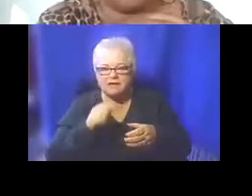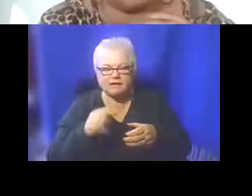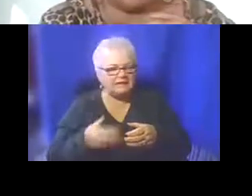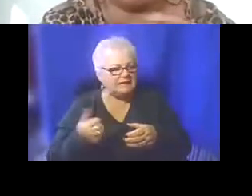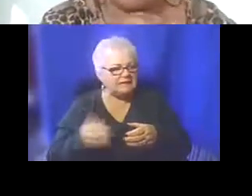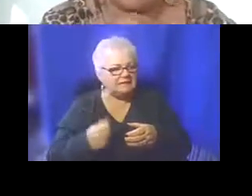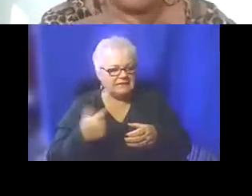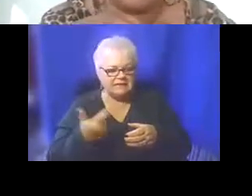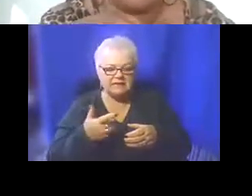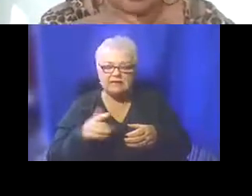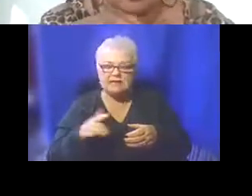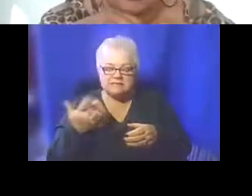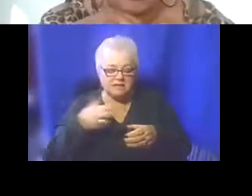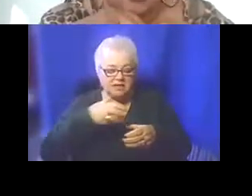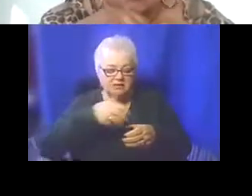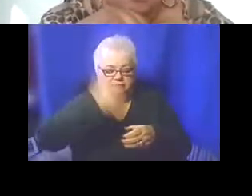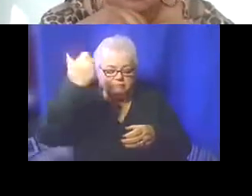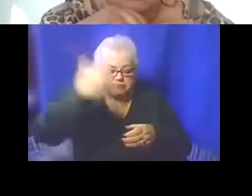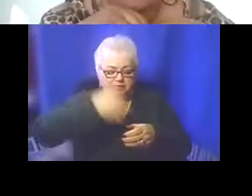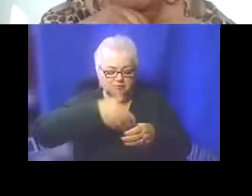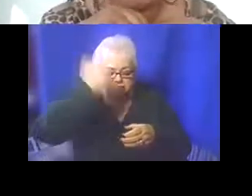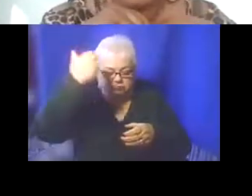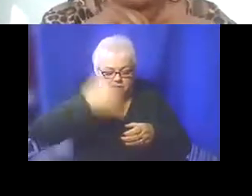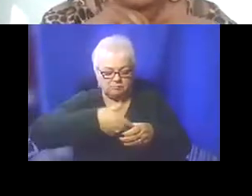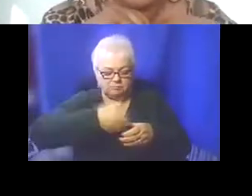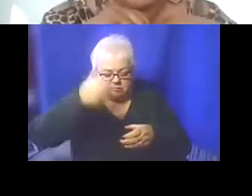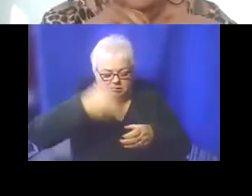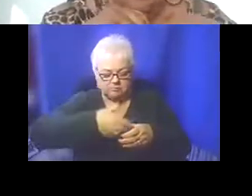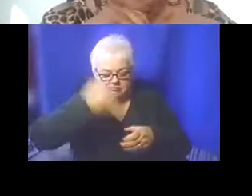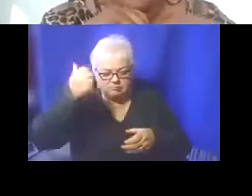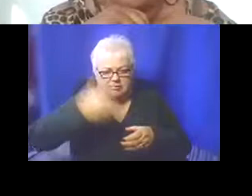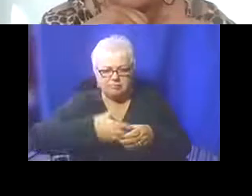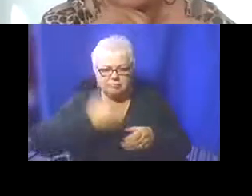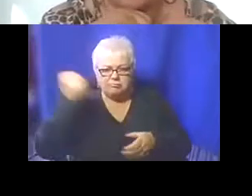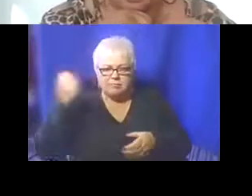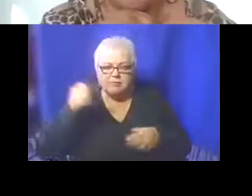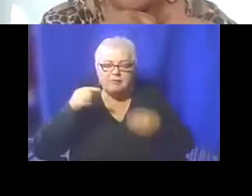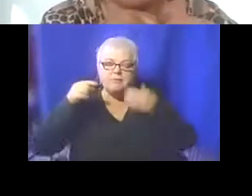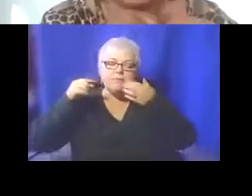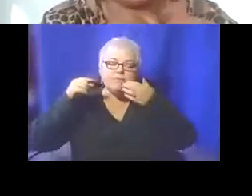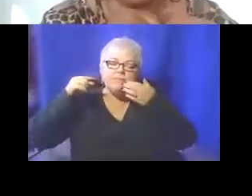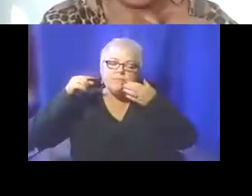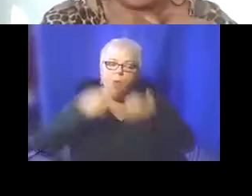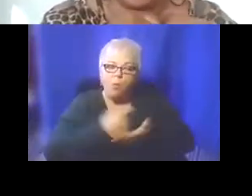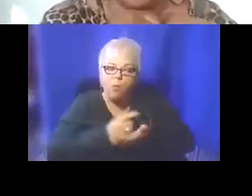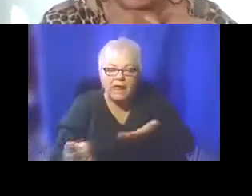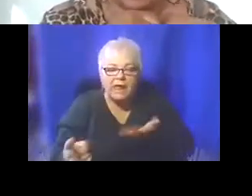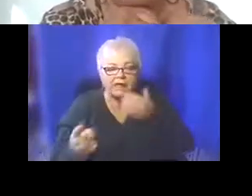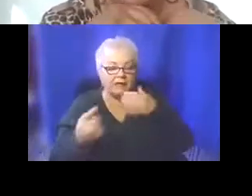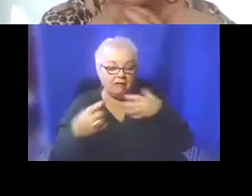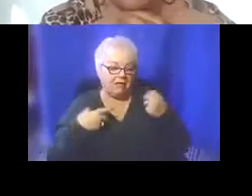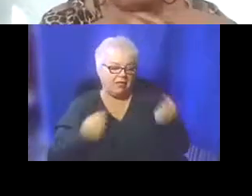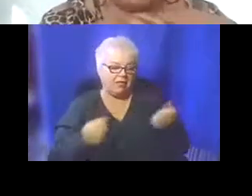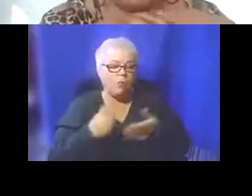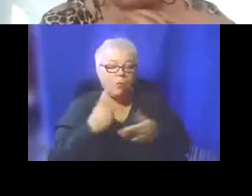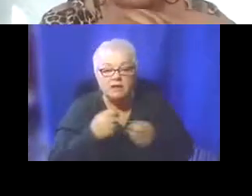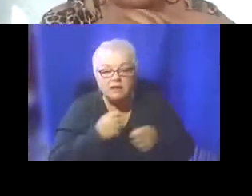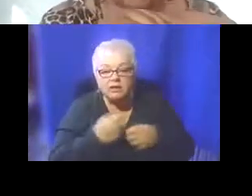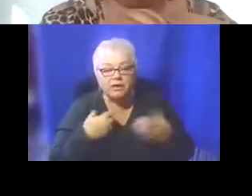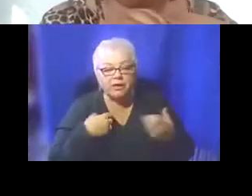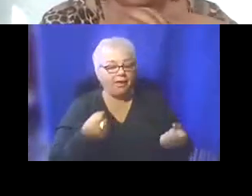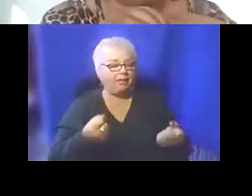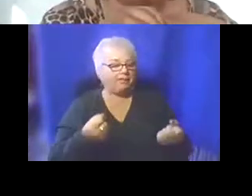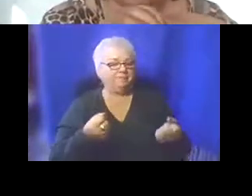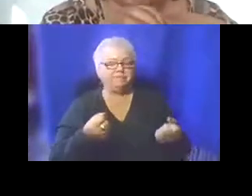not light stuff. This is, you're not going to heal someone's trauma in a week or heal someone's trauma even in a year. Sometimes it can